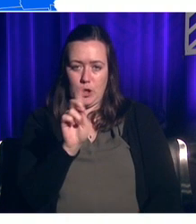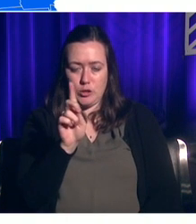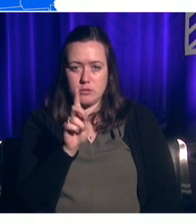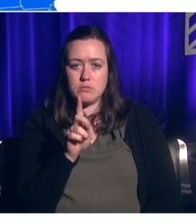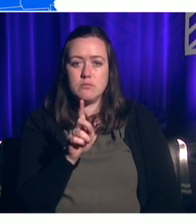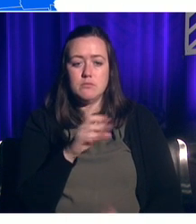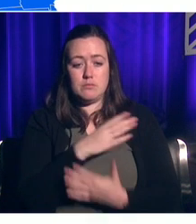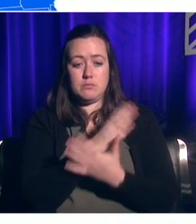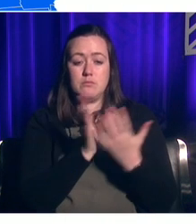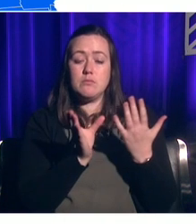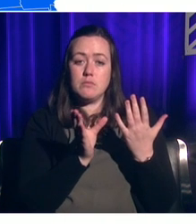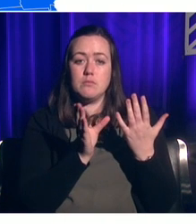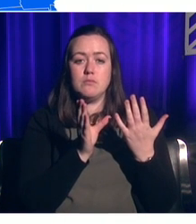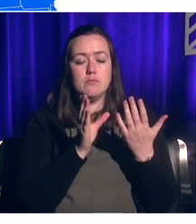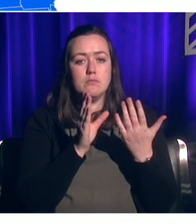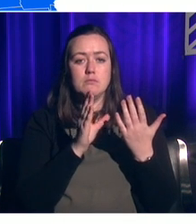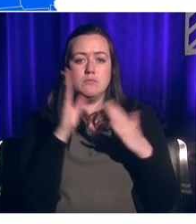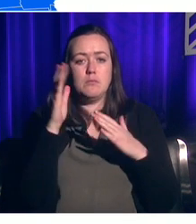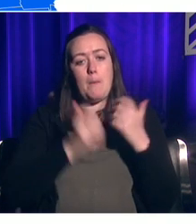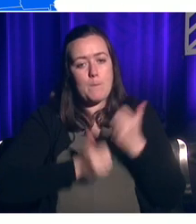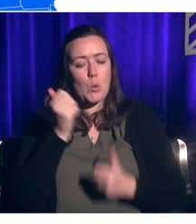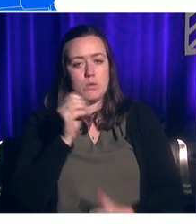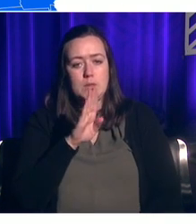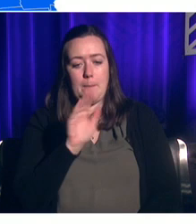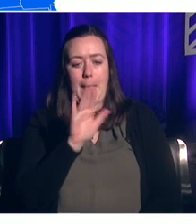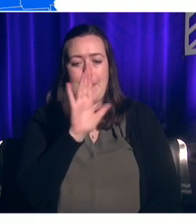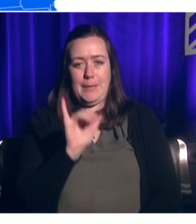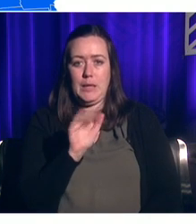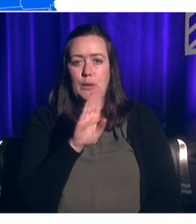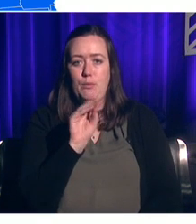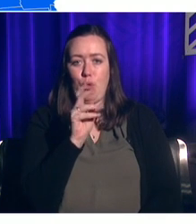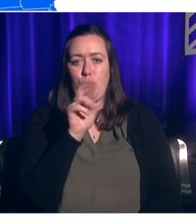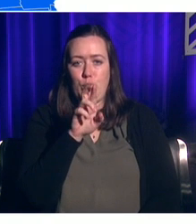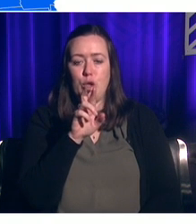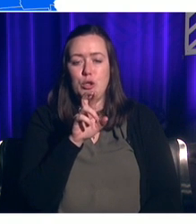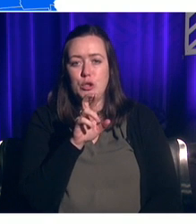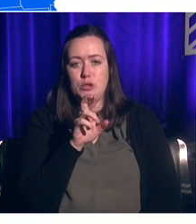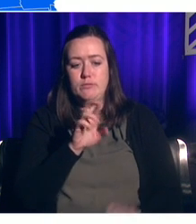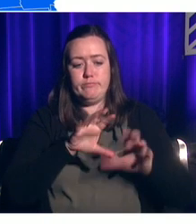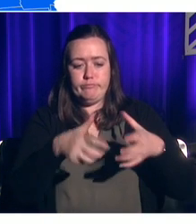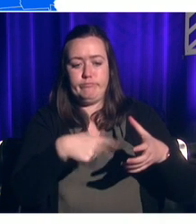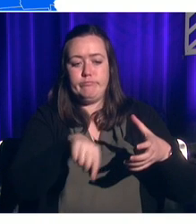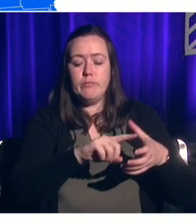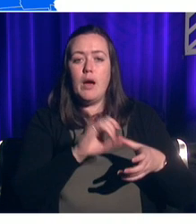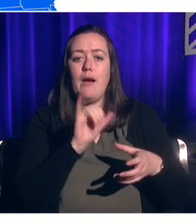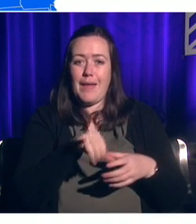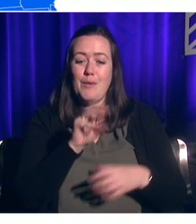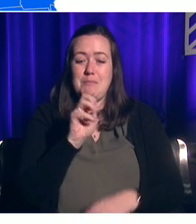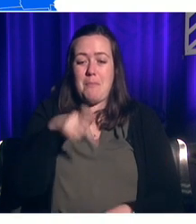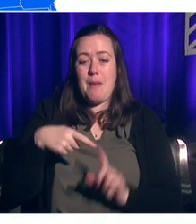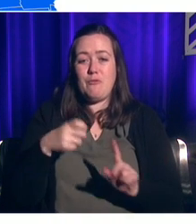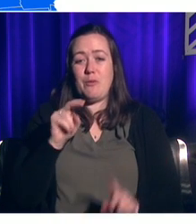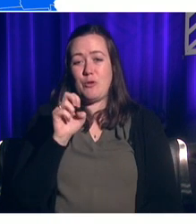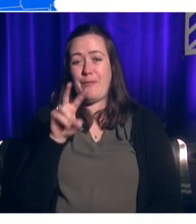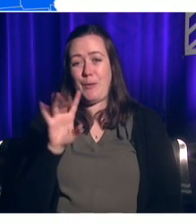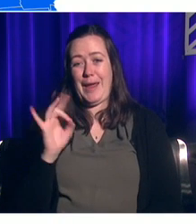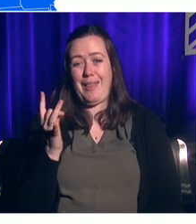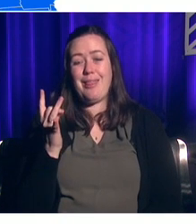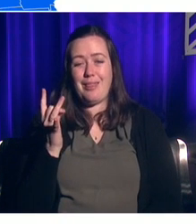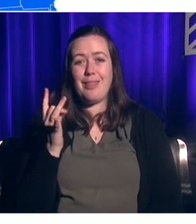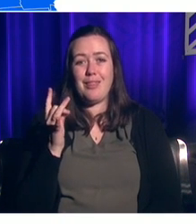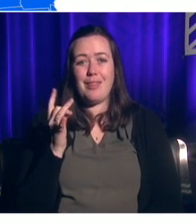across the baby boomer line. And that was the actual night. That was actually the map of November 8th,